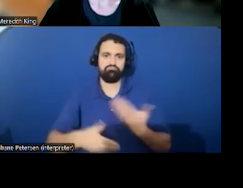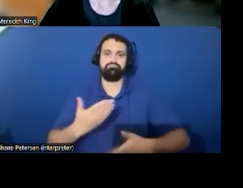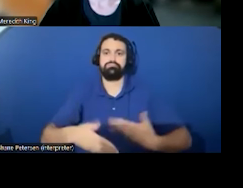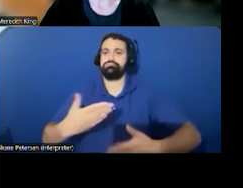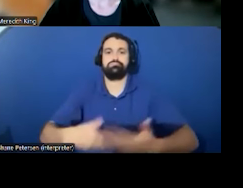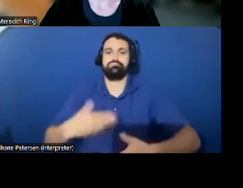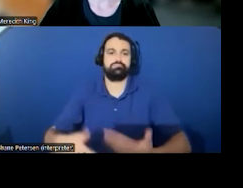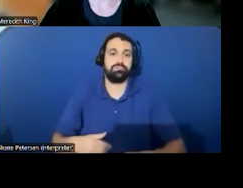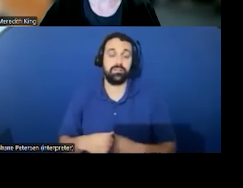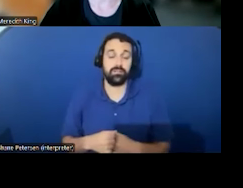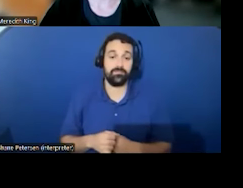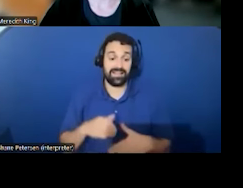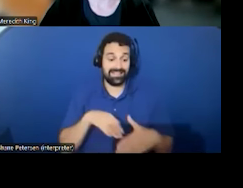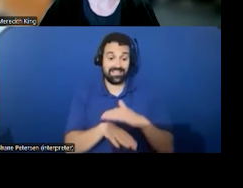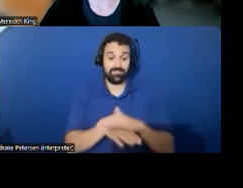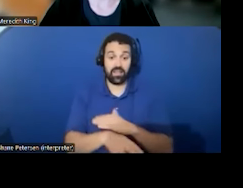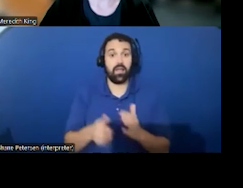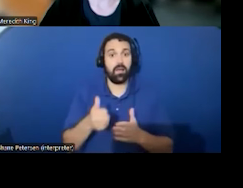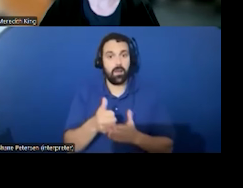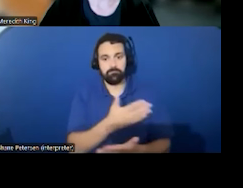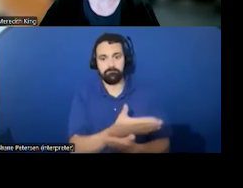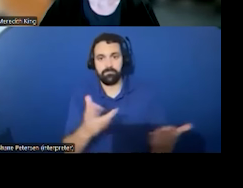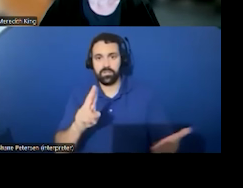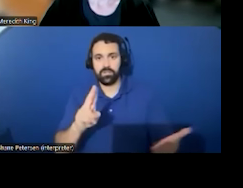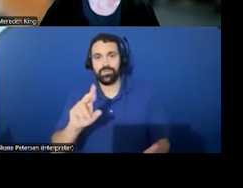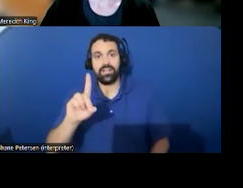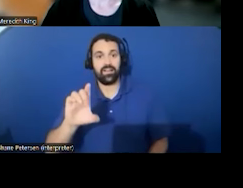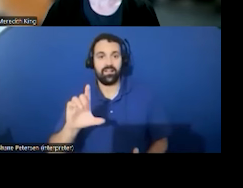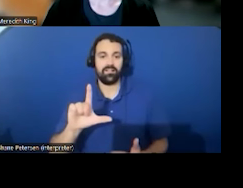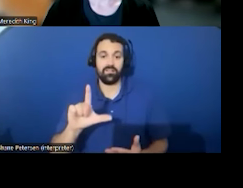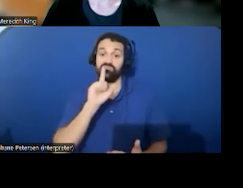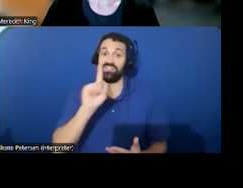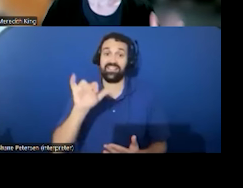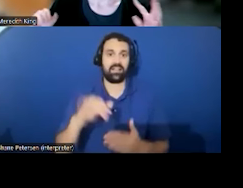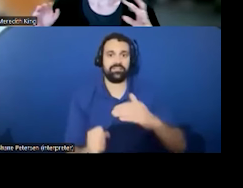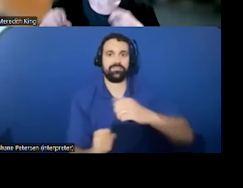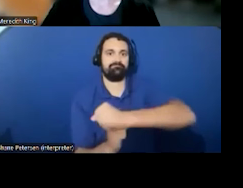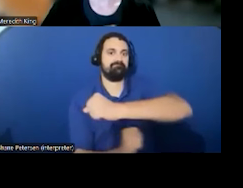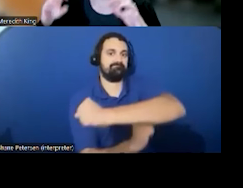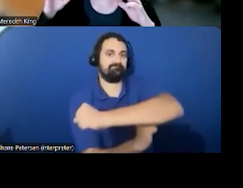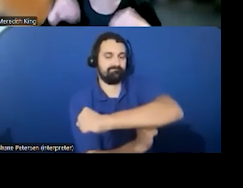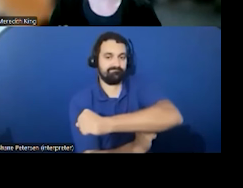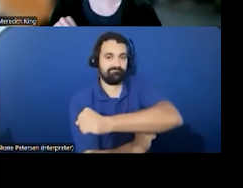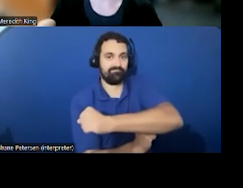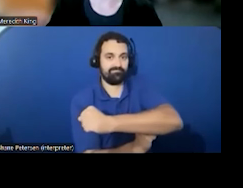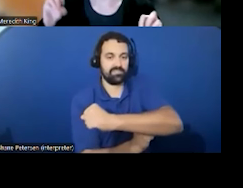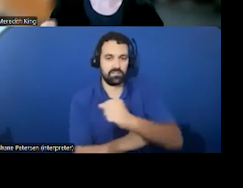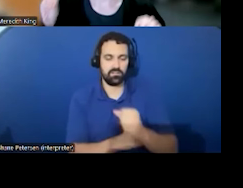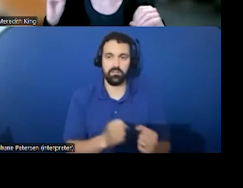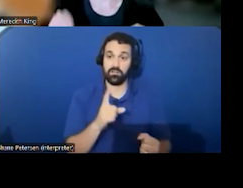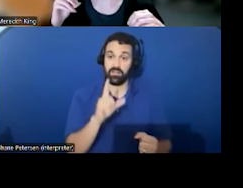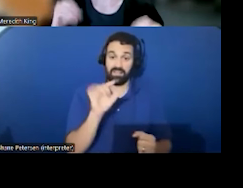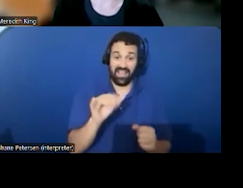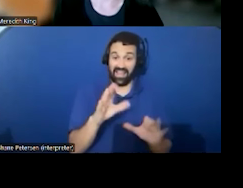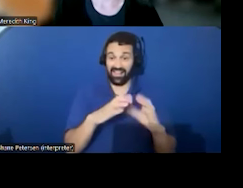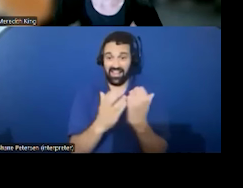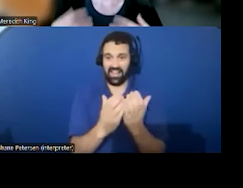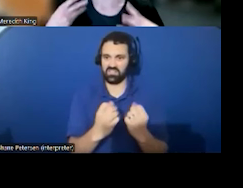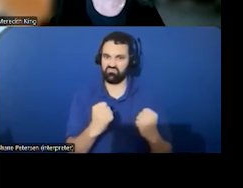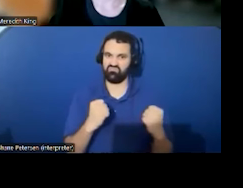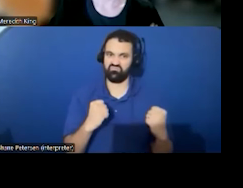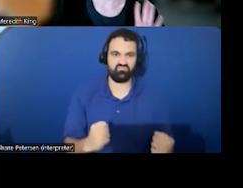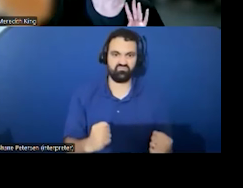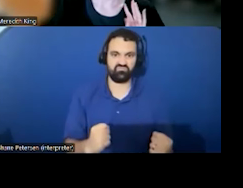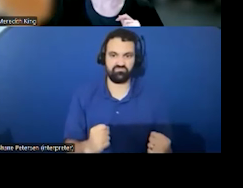Accessibility ensures the foundation for universal design for learning, make sure it's solid so that every student, every single student